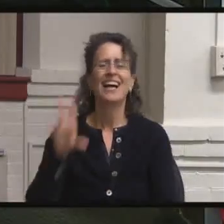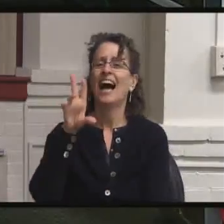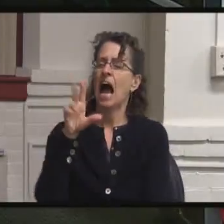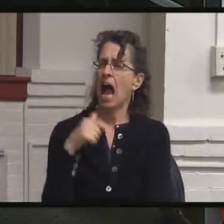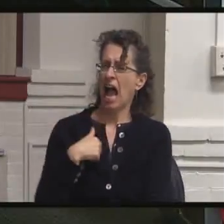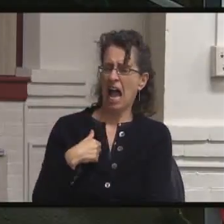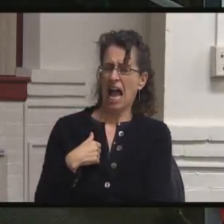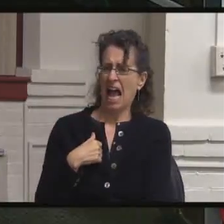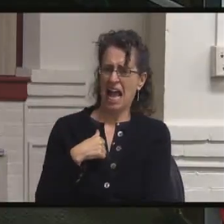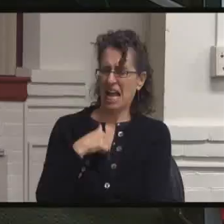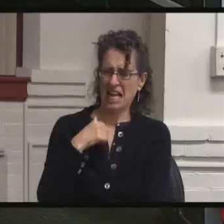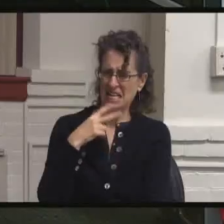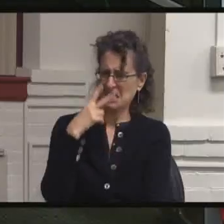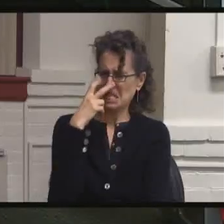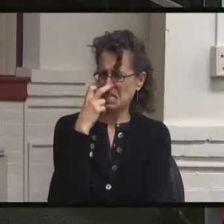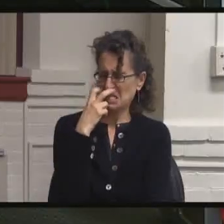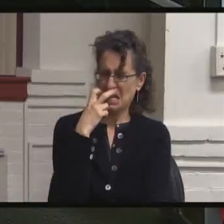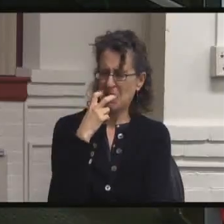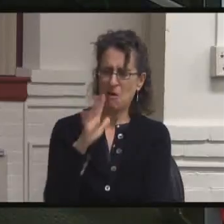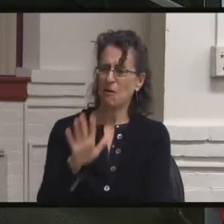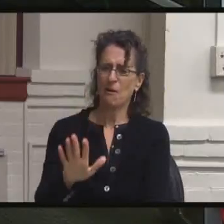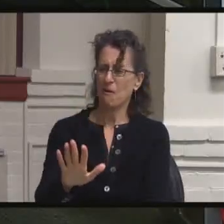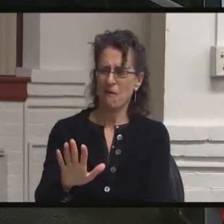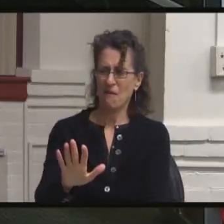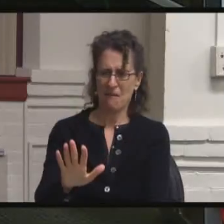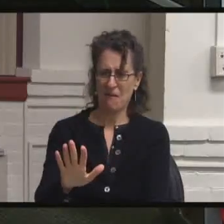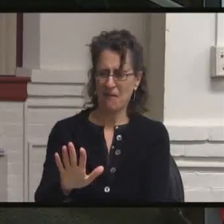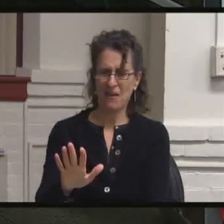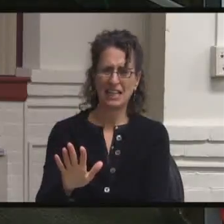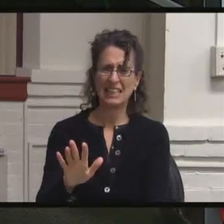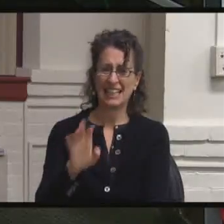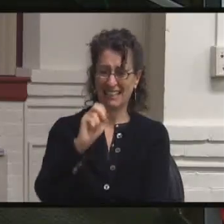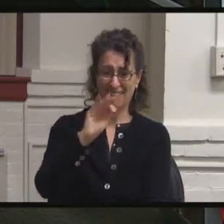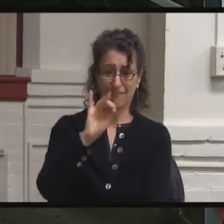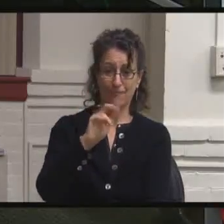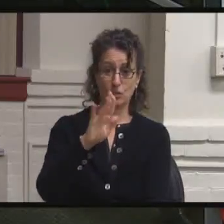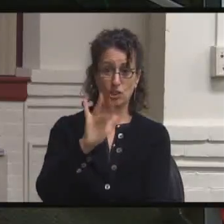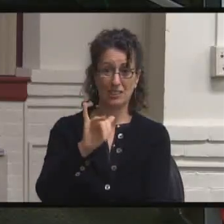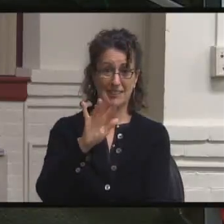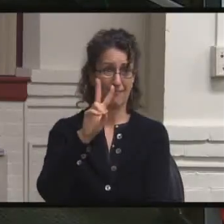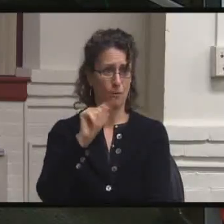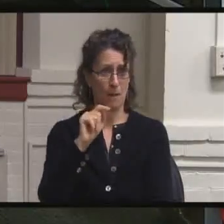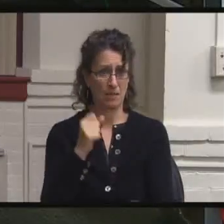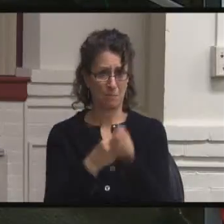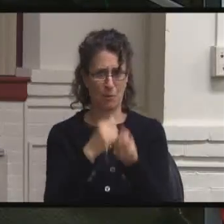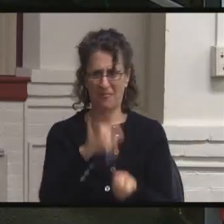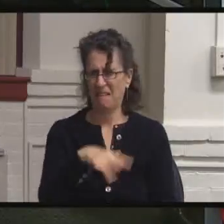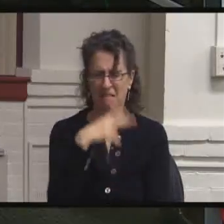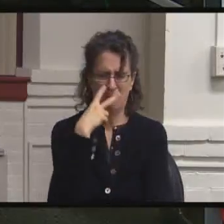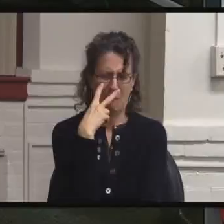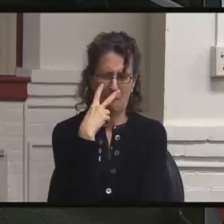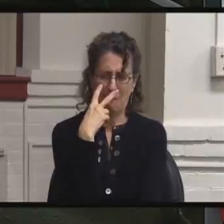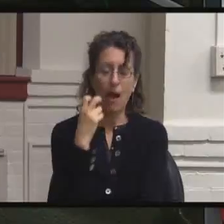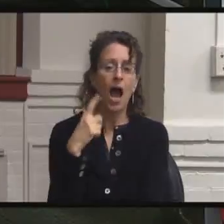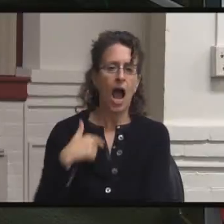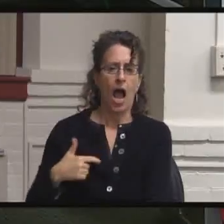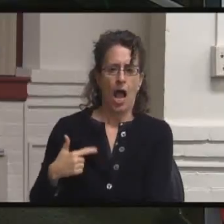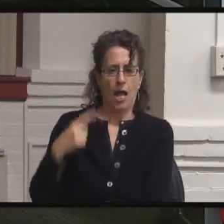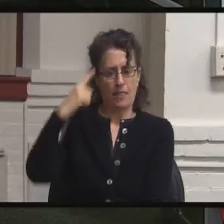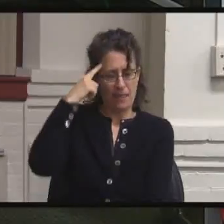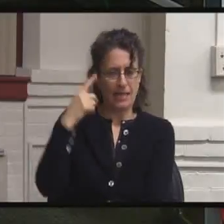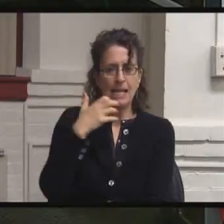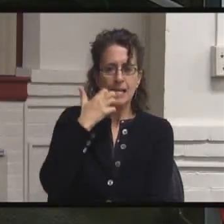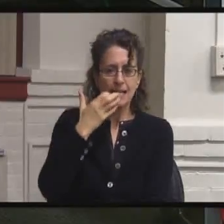the models that Efficiency Vermont would be supportive of, and I think they were interested in heat pumps as a